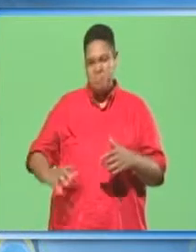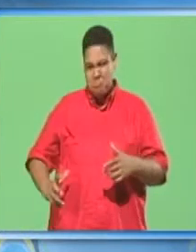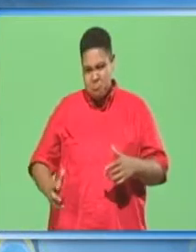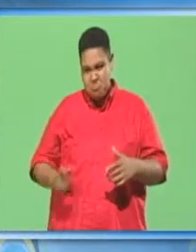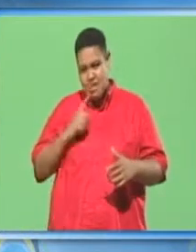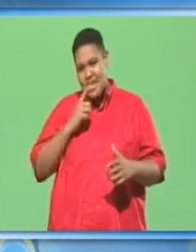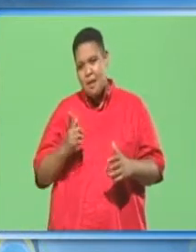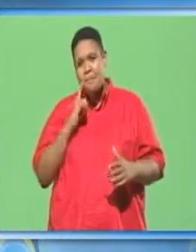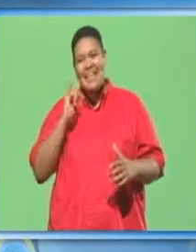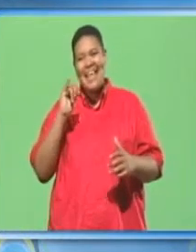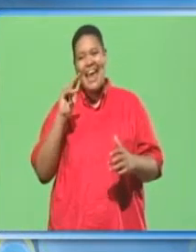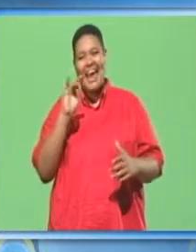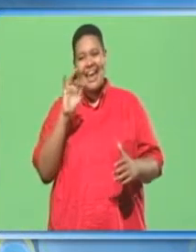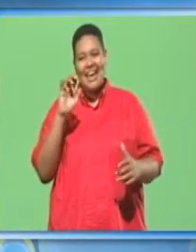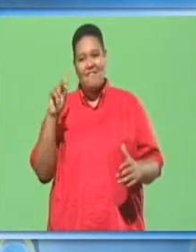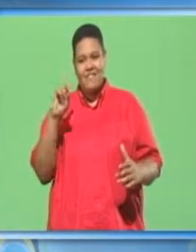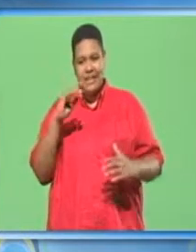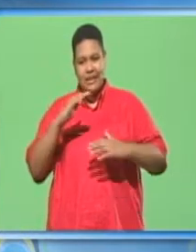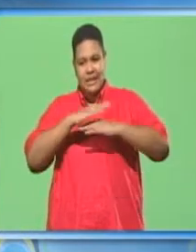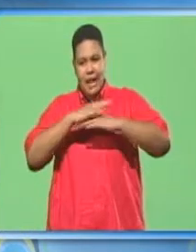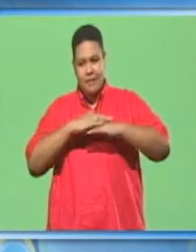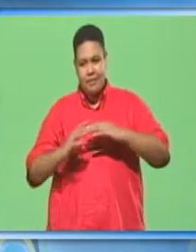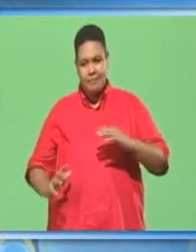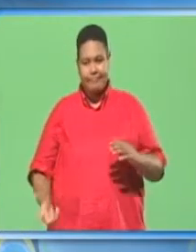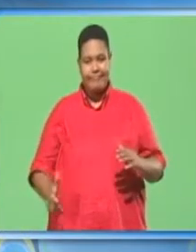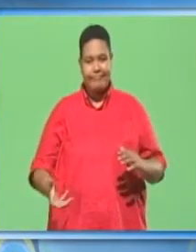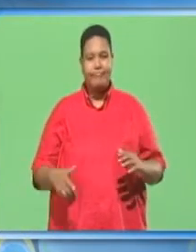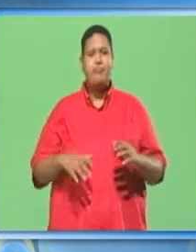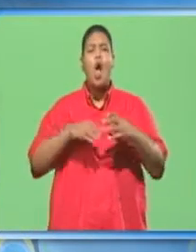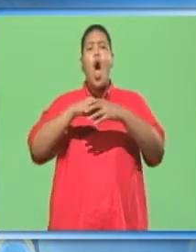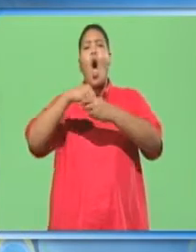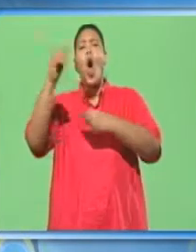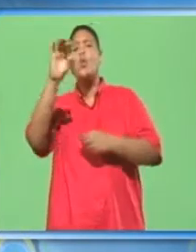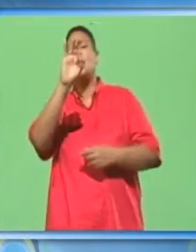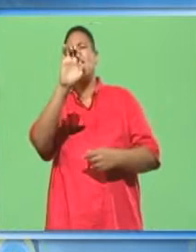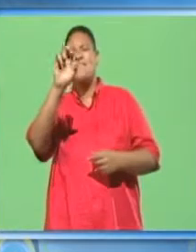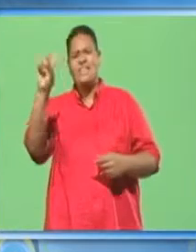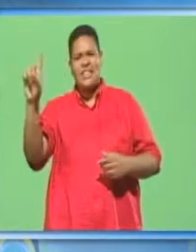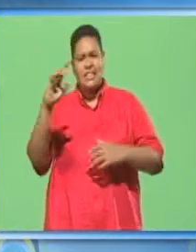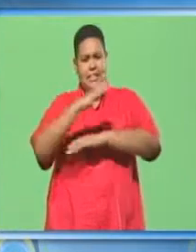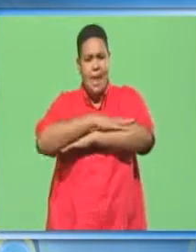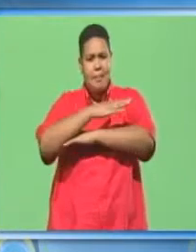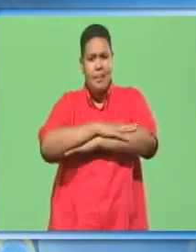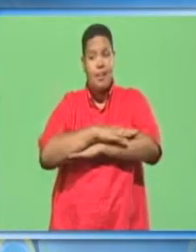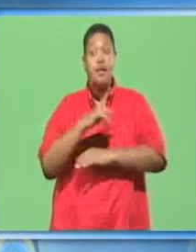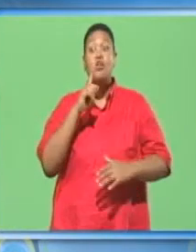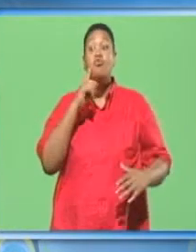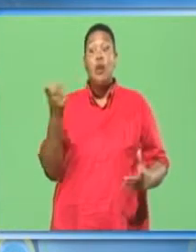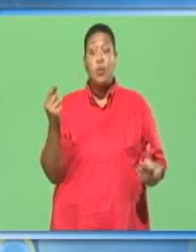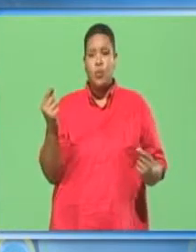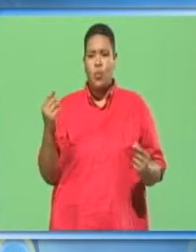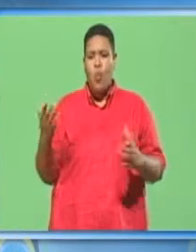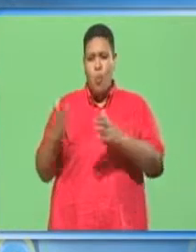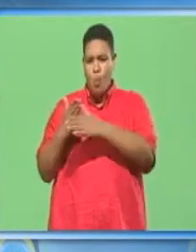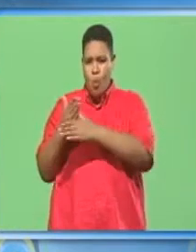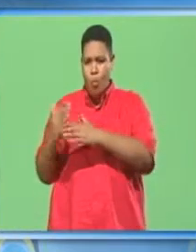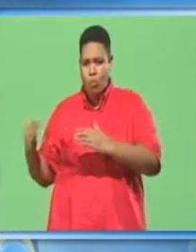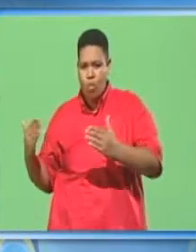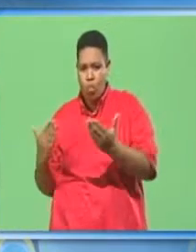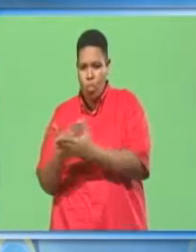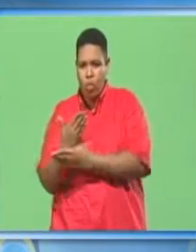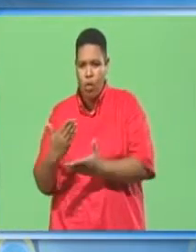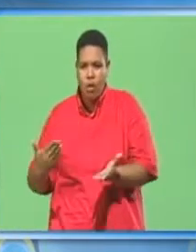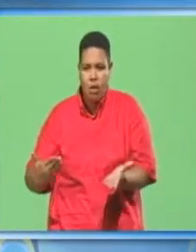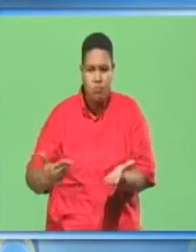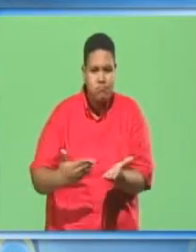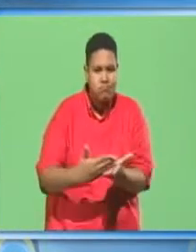below the infeed table. Outfeed table. The outfeed table receives the wood after it passes